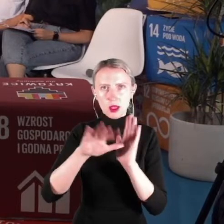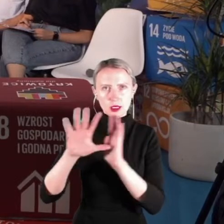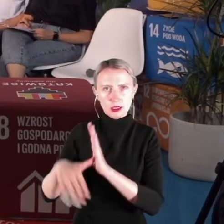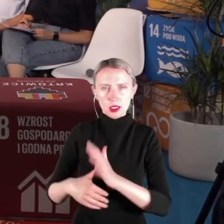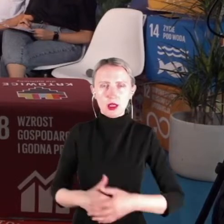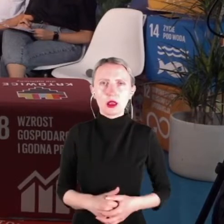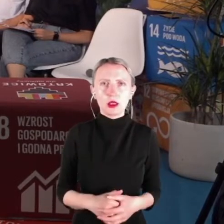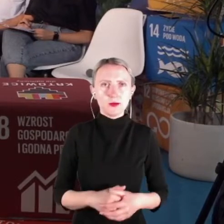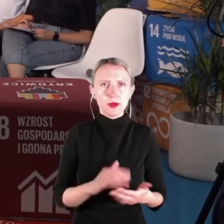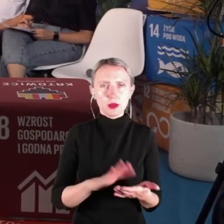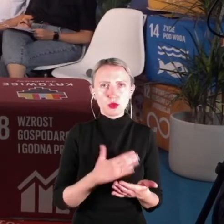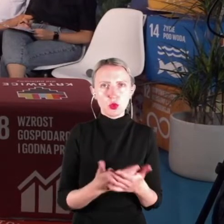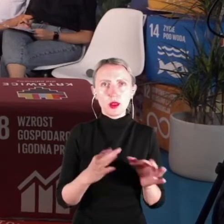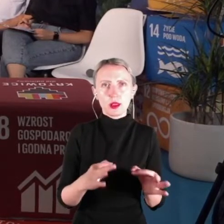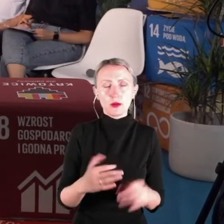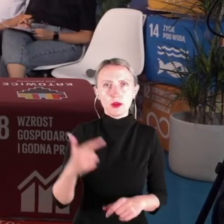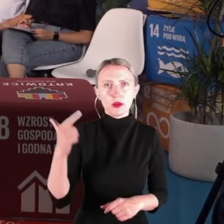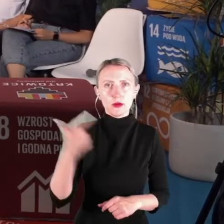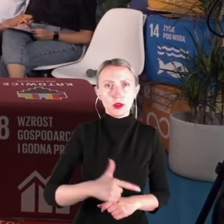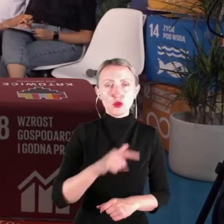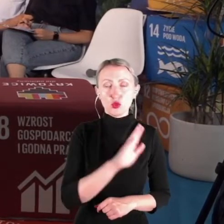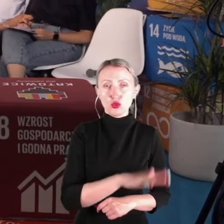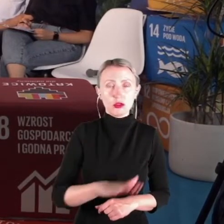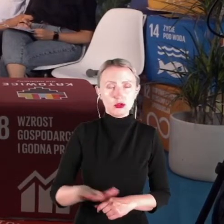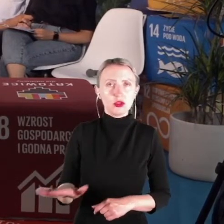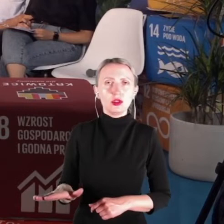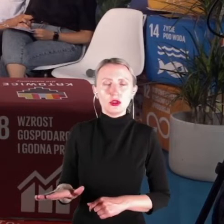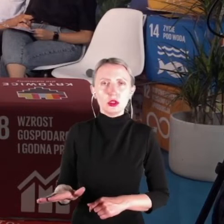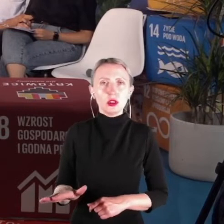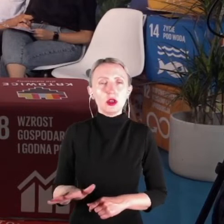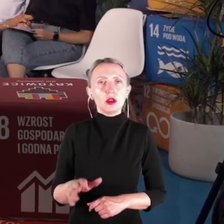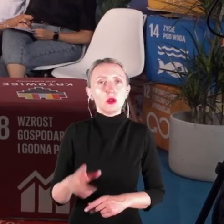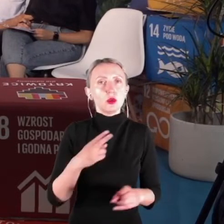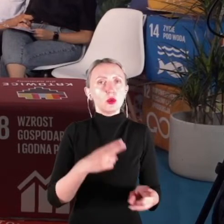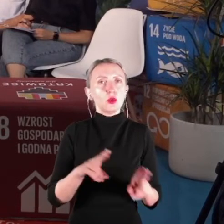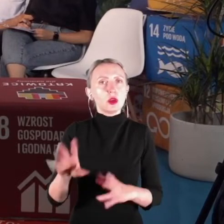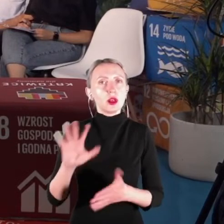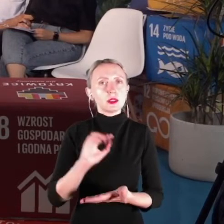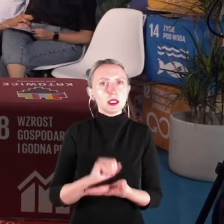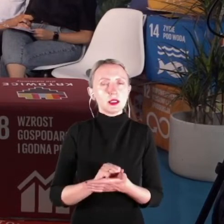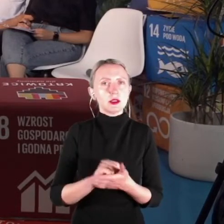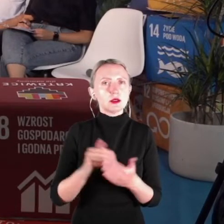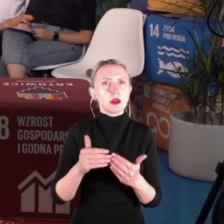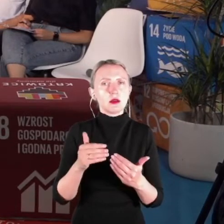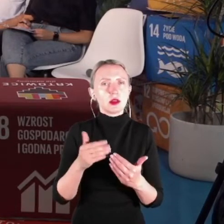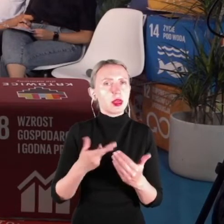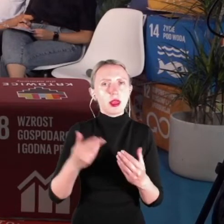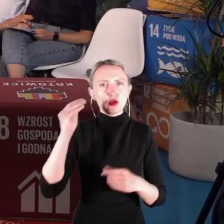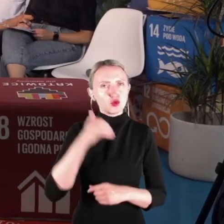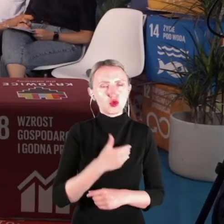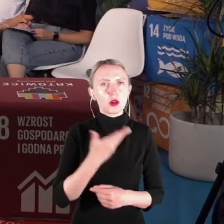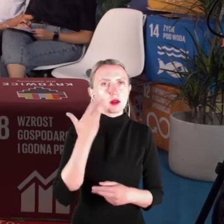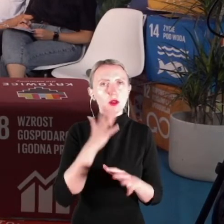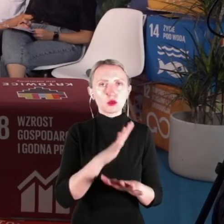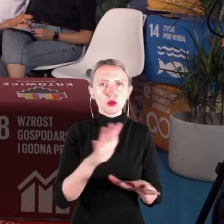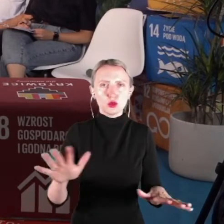kids are going for the extracurricular activities in town. So there is a wide variety of extracurricular activities. In the town is